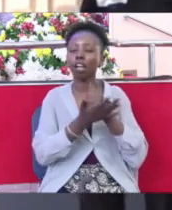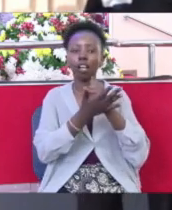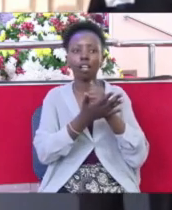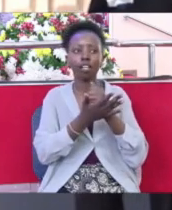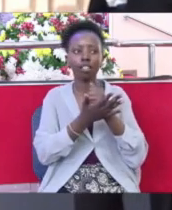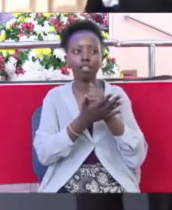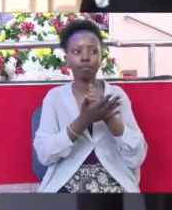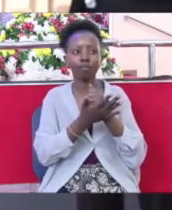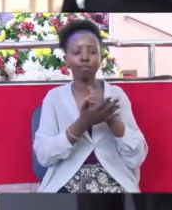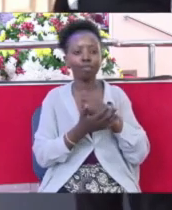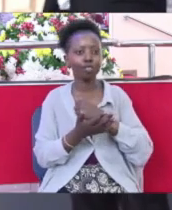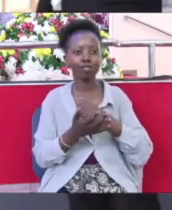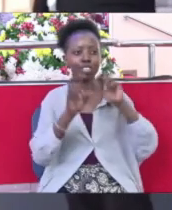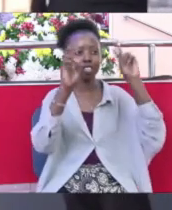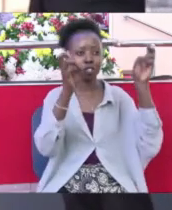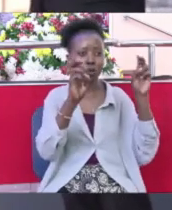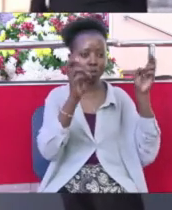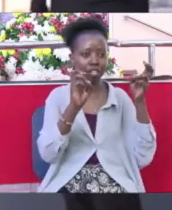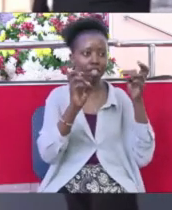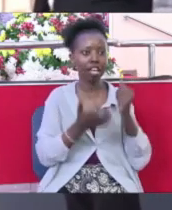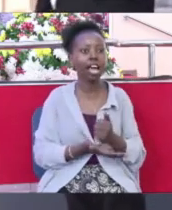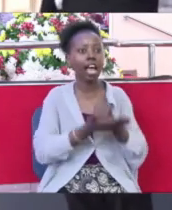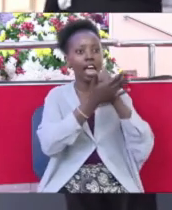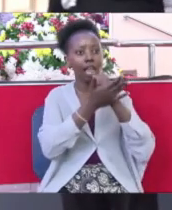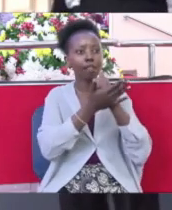with the title na mada, help like no other.